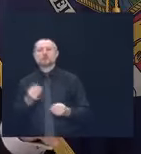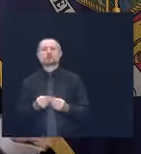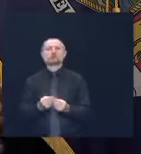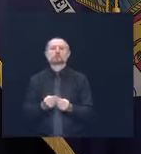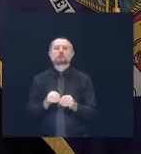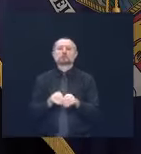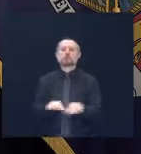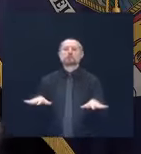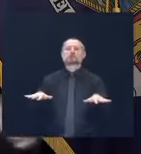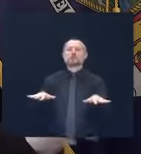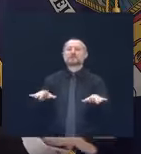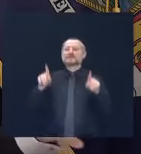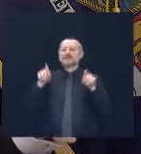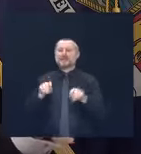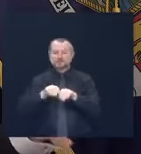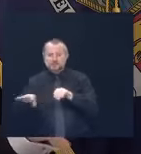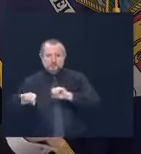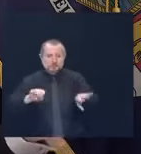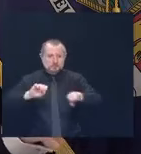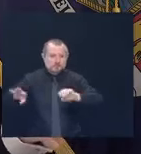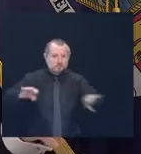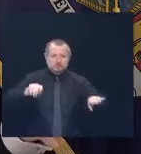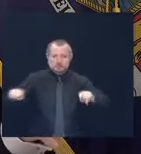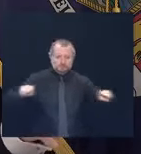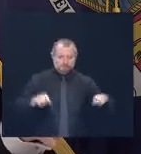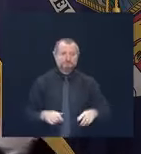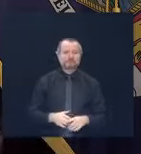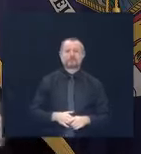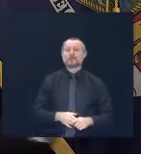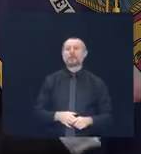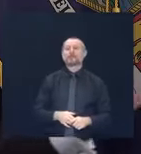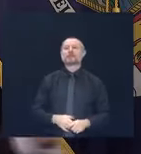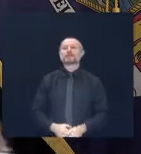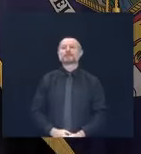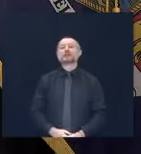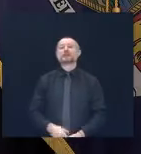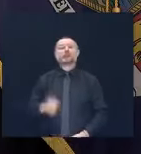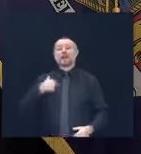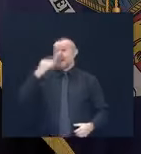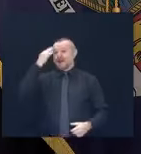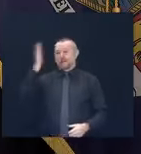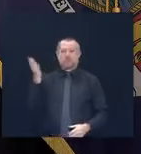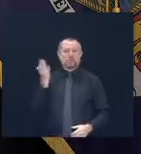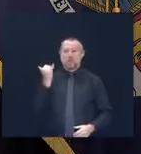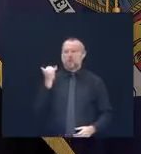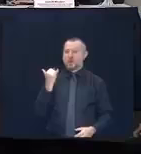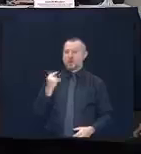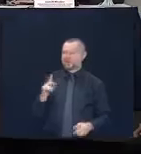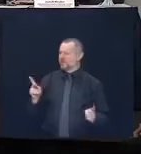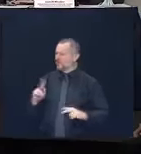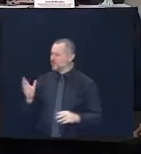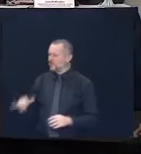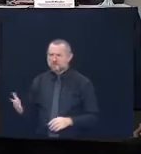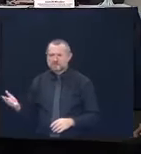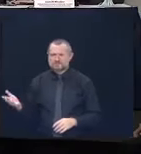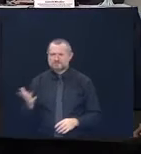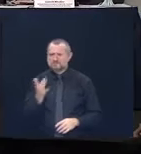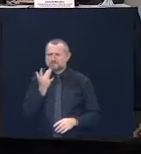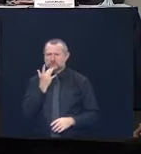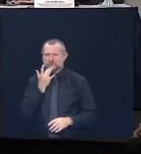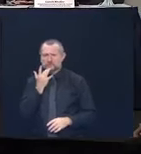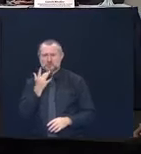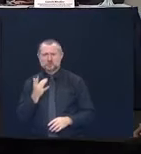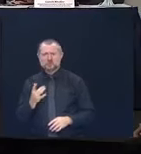volume over all the testing sites. I don't know why do people prefer the urgent